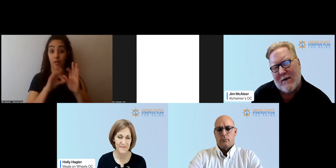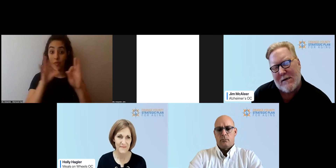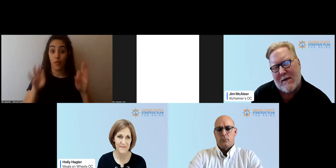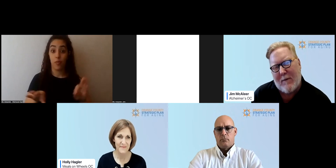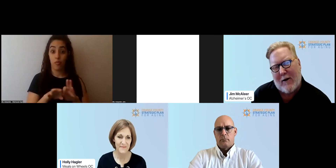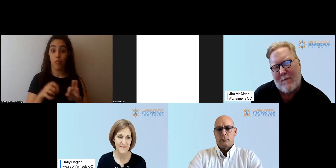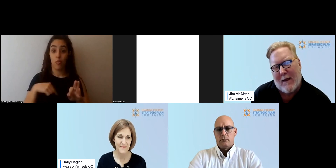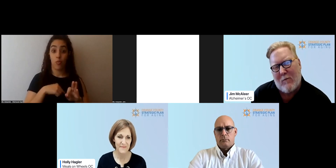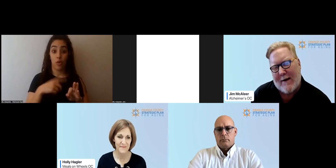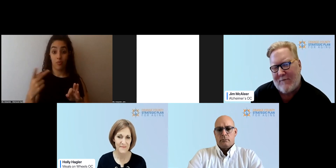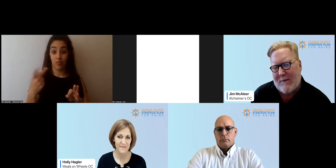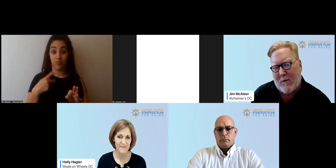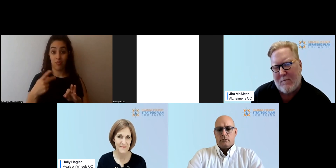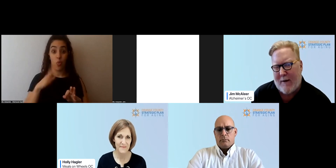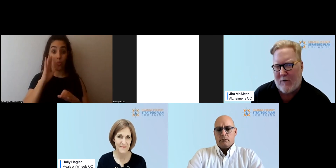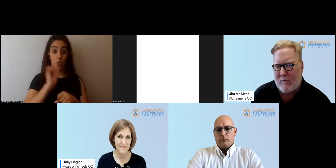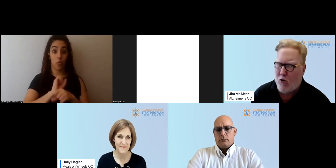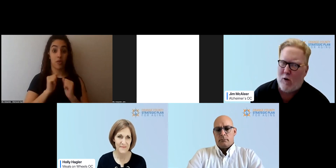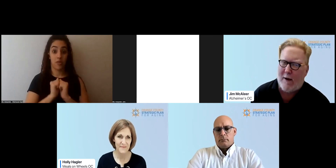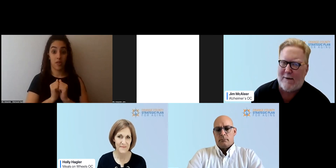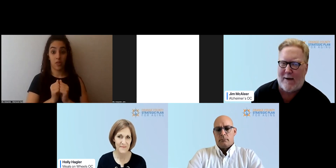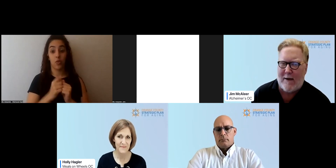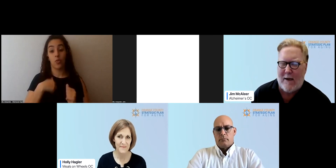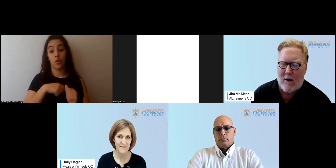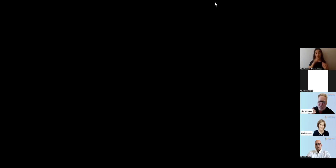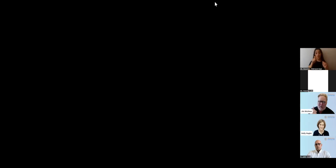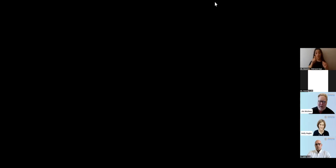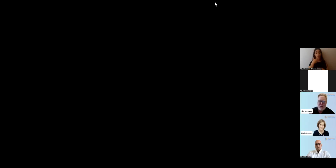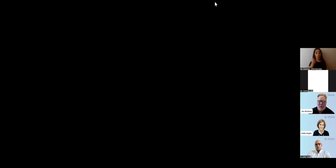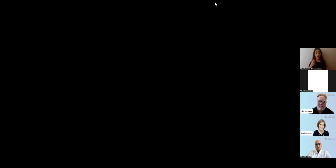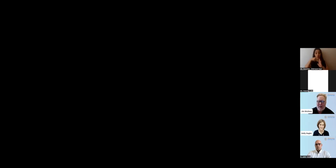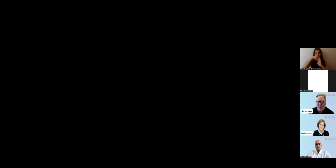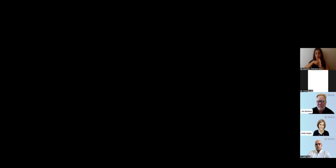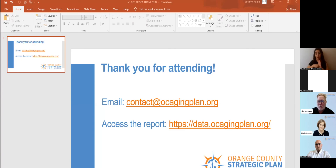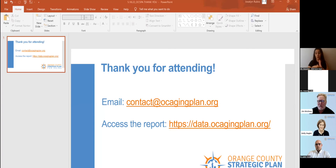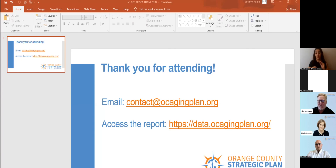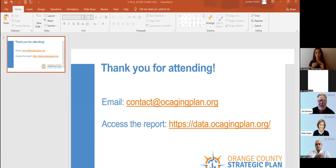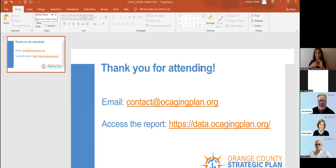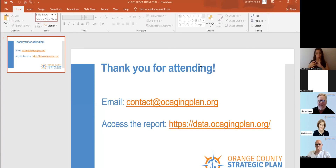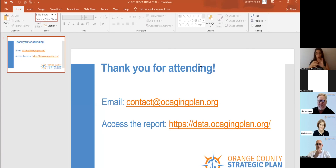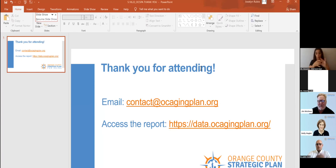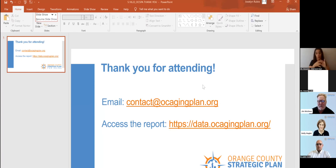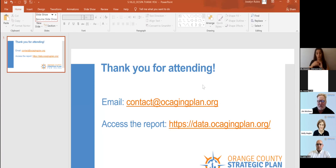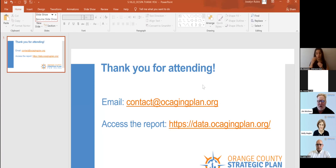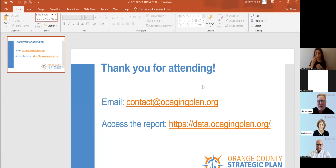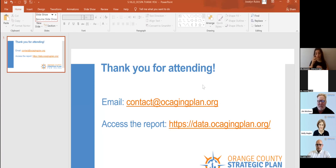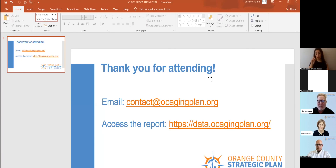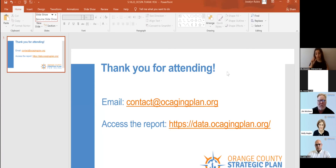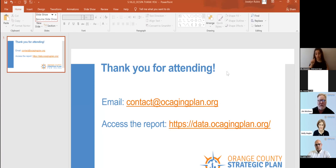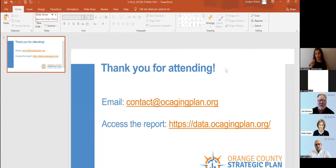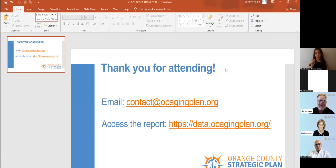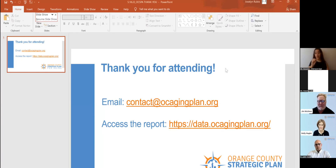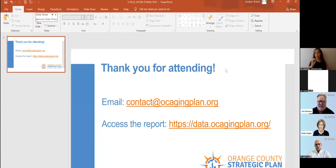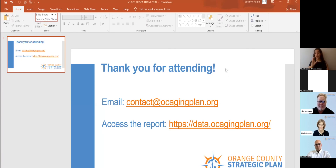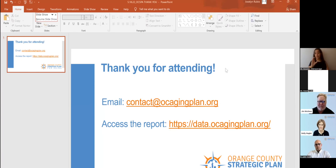needs to get better. We need to have deeper, better, more correlated data. One last point, the County of Orange has begun to start talking about helping